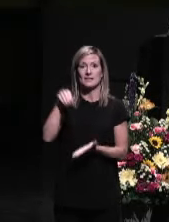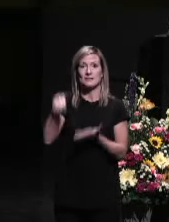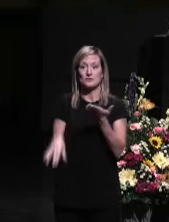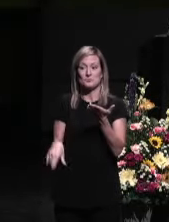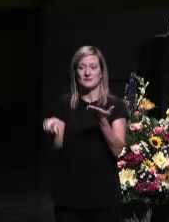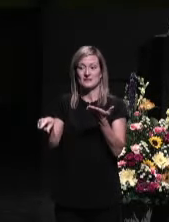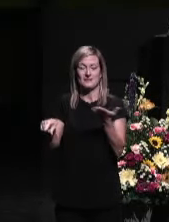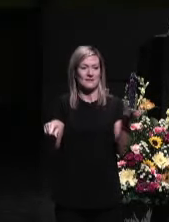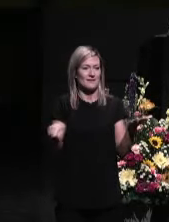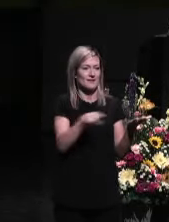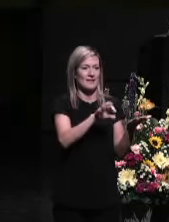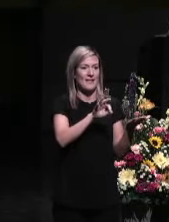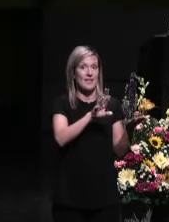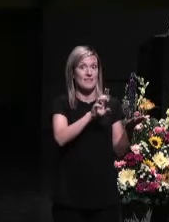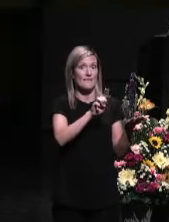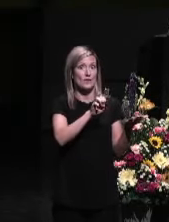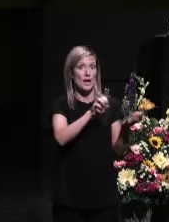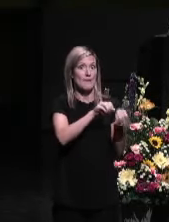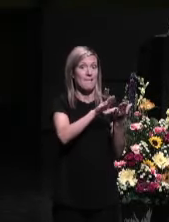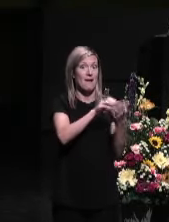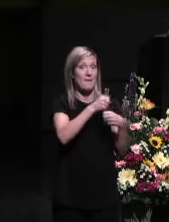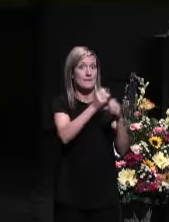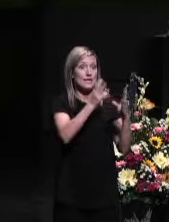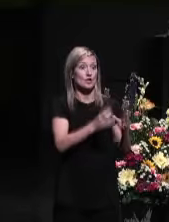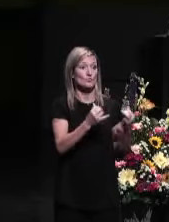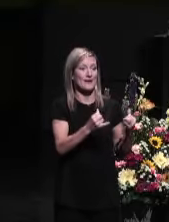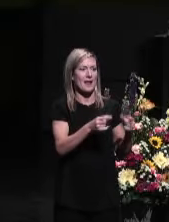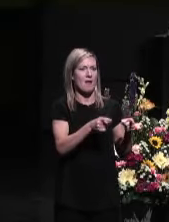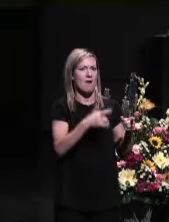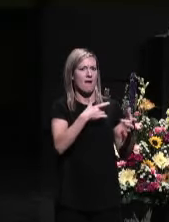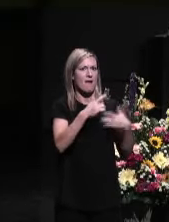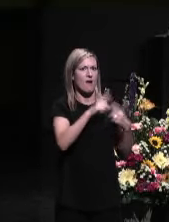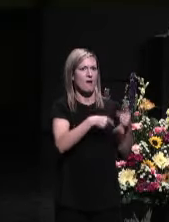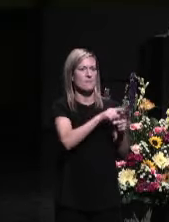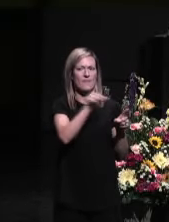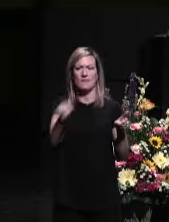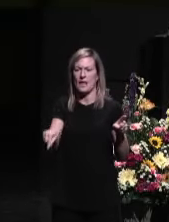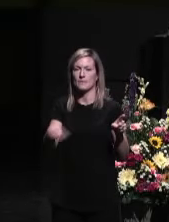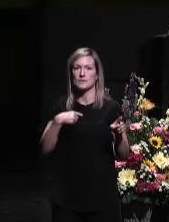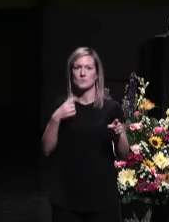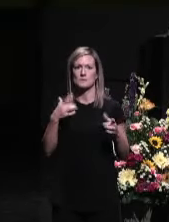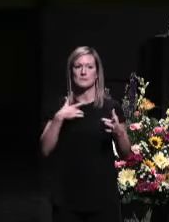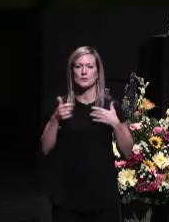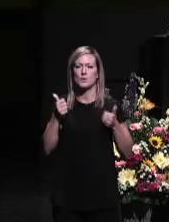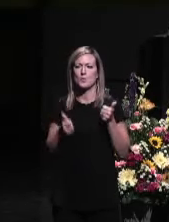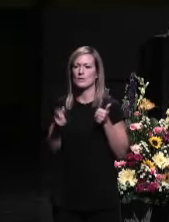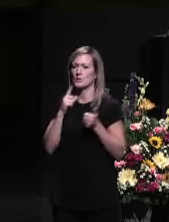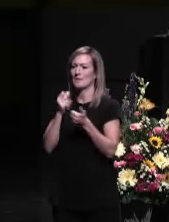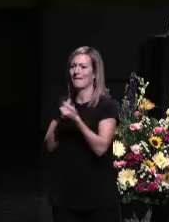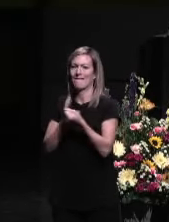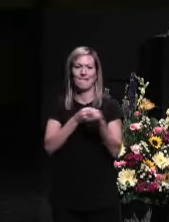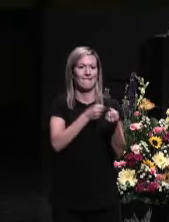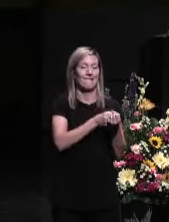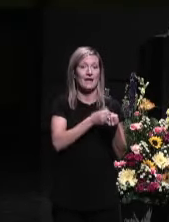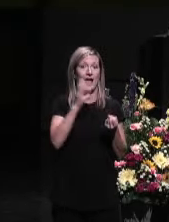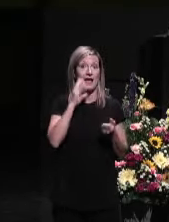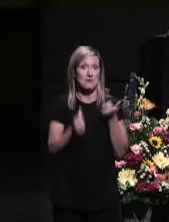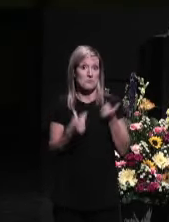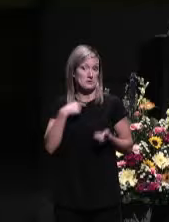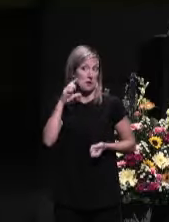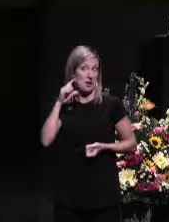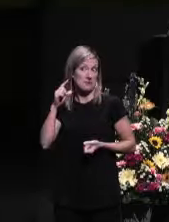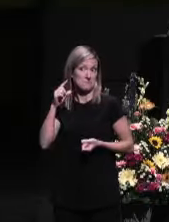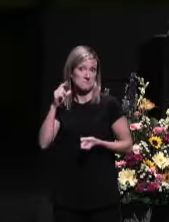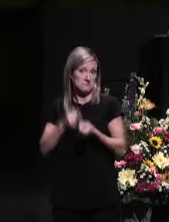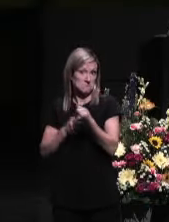super concerned about. So I'm a little bit torn, like, which frame do we listen to? I know which ones I choose to listen